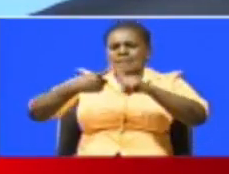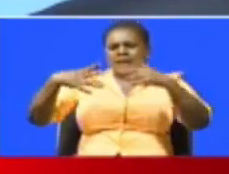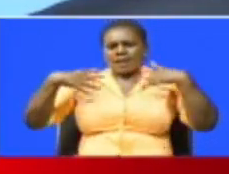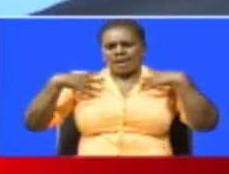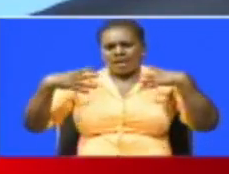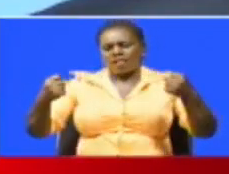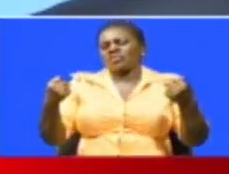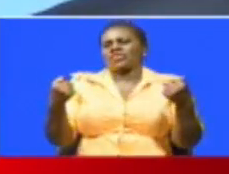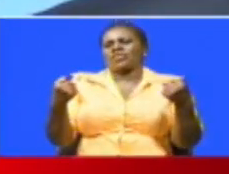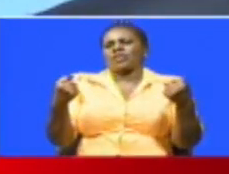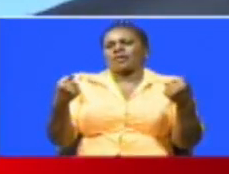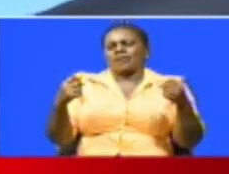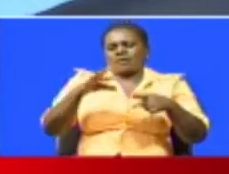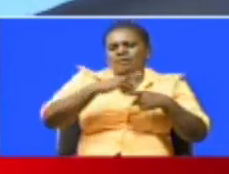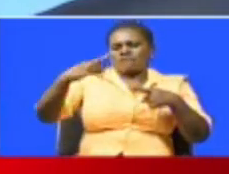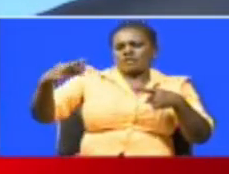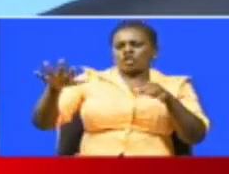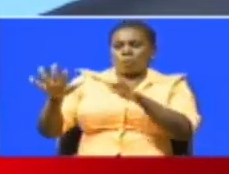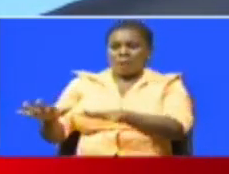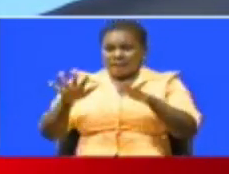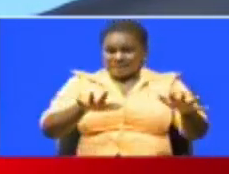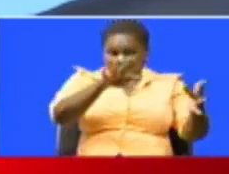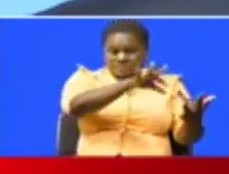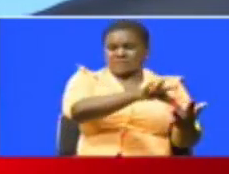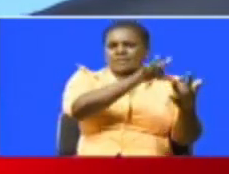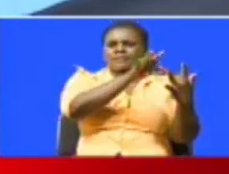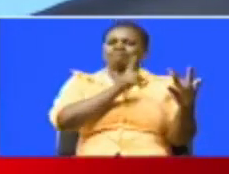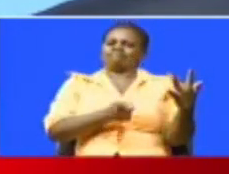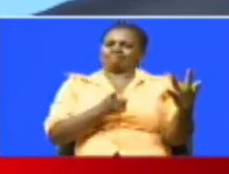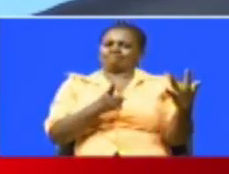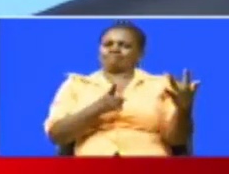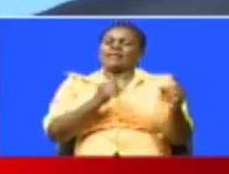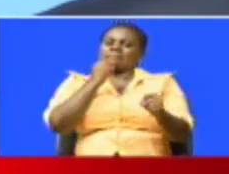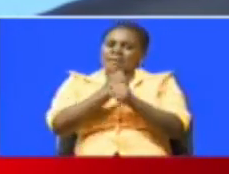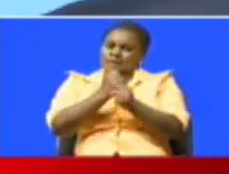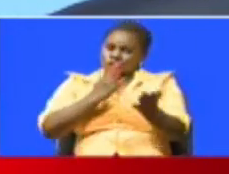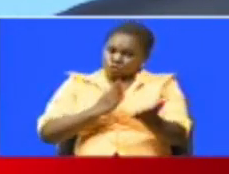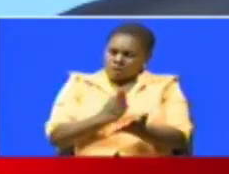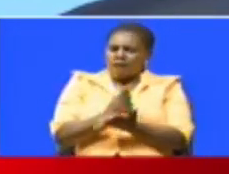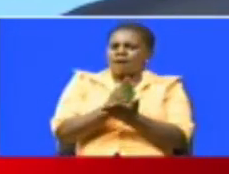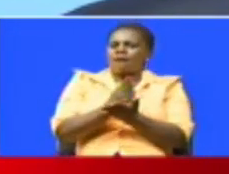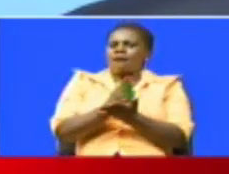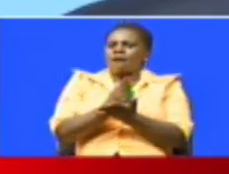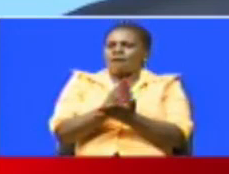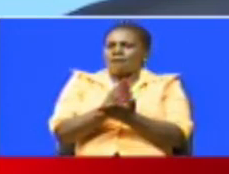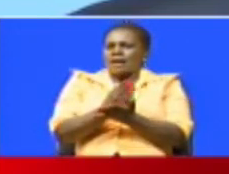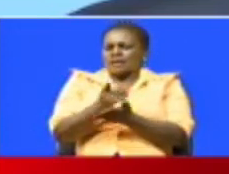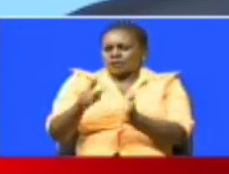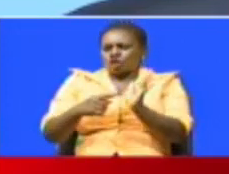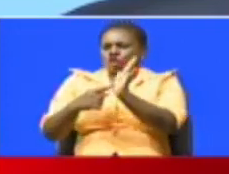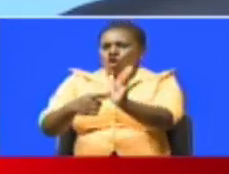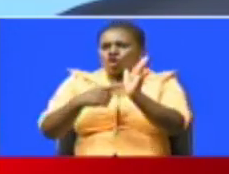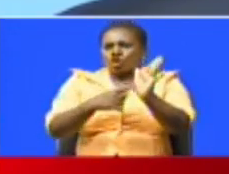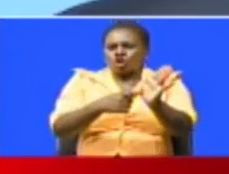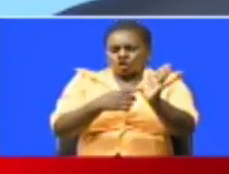hygiene. Vegetable markets in particular are required to ensure that their goods are displayed